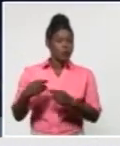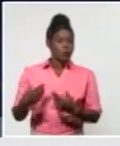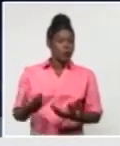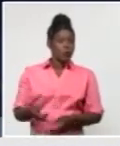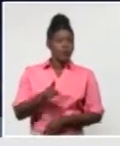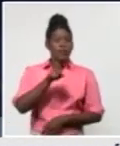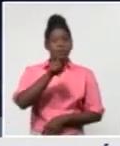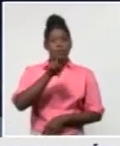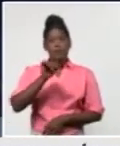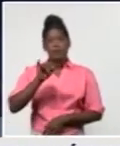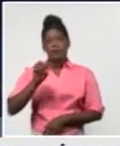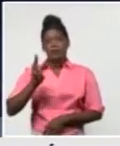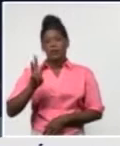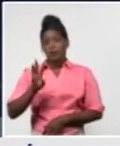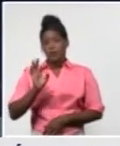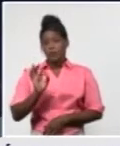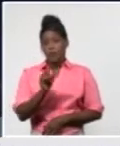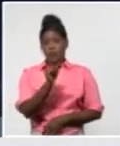163 patients.